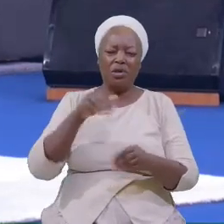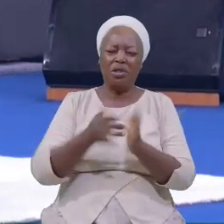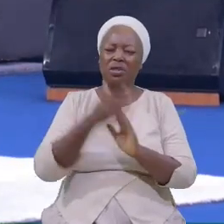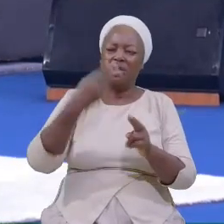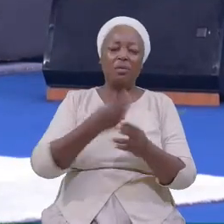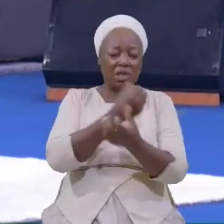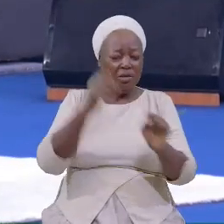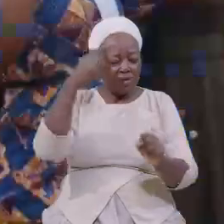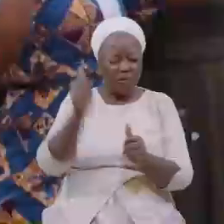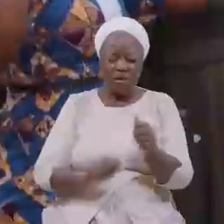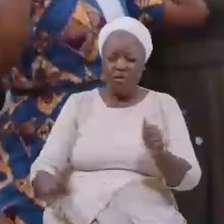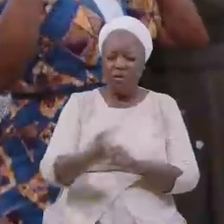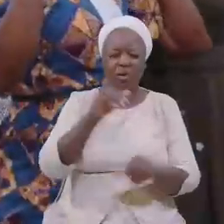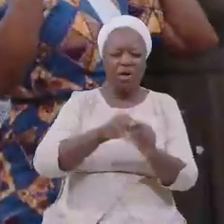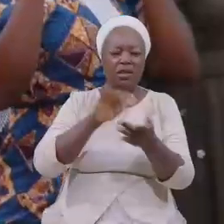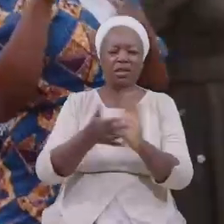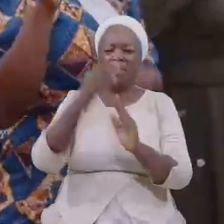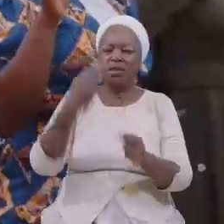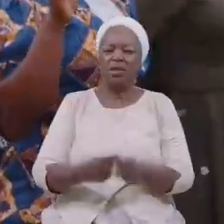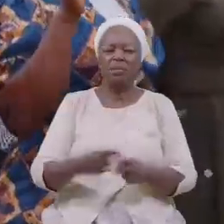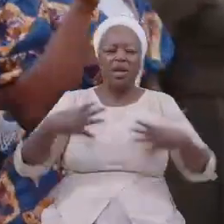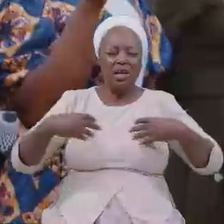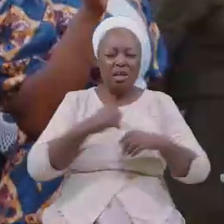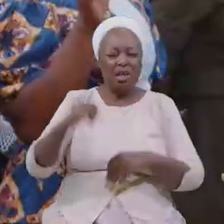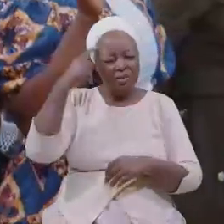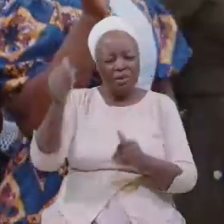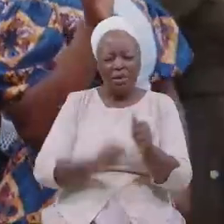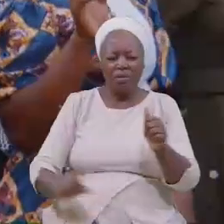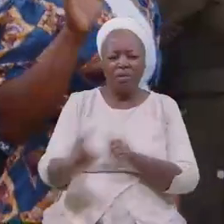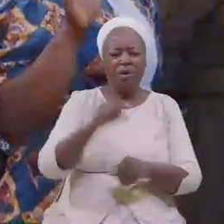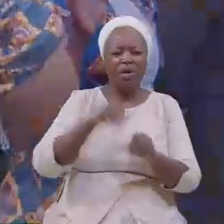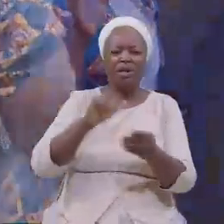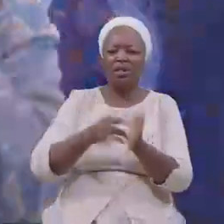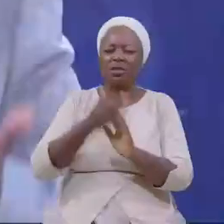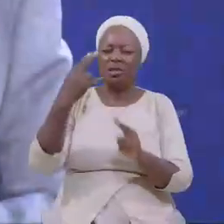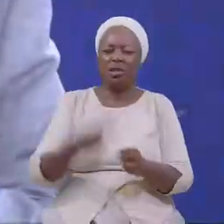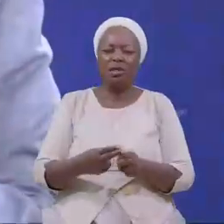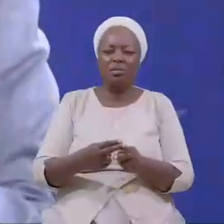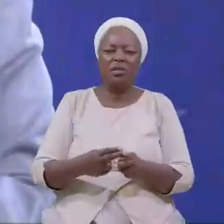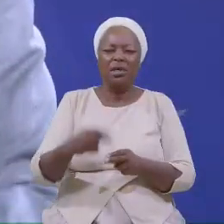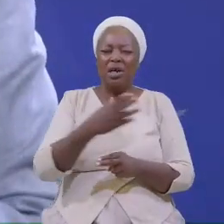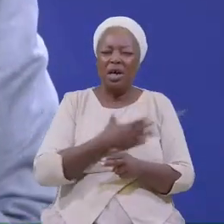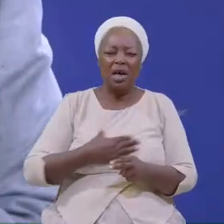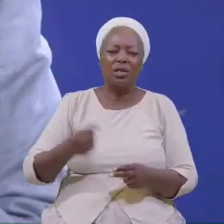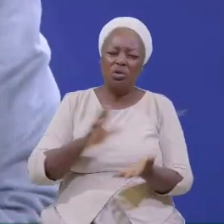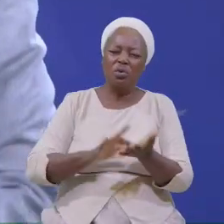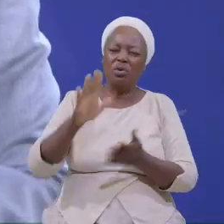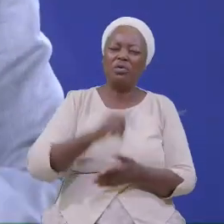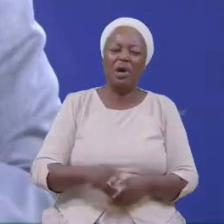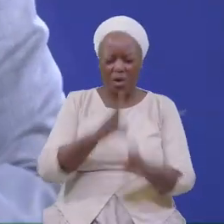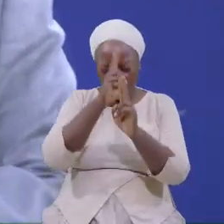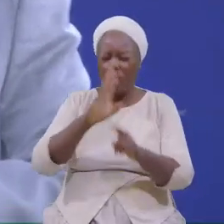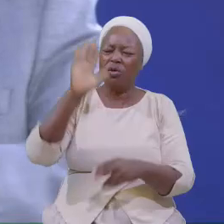Salvation for everyone. Healing for everyone. You glorify yourself in every